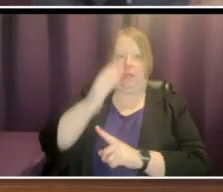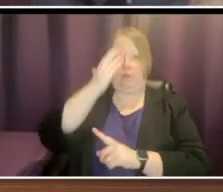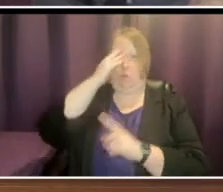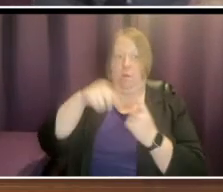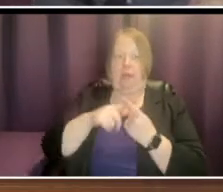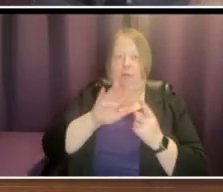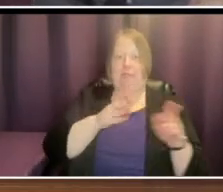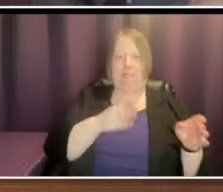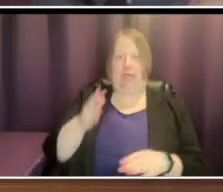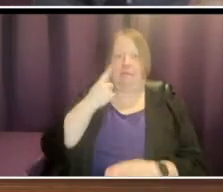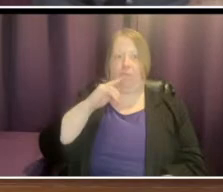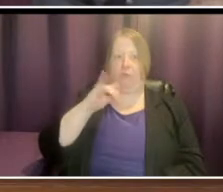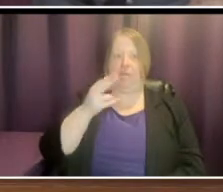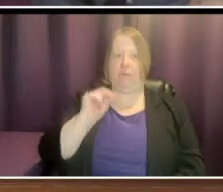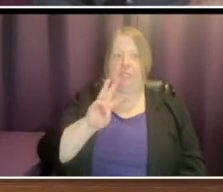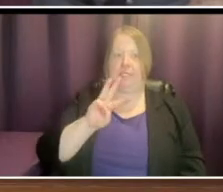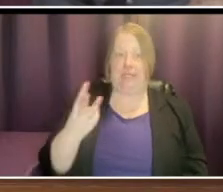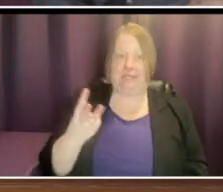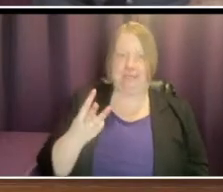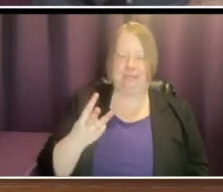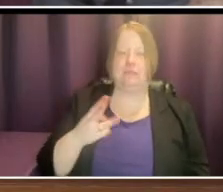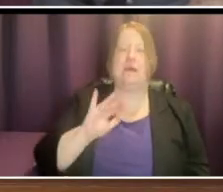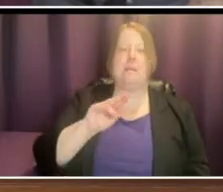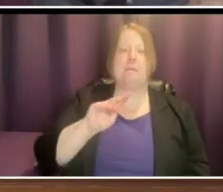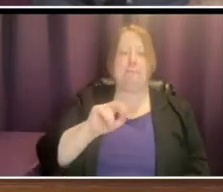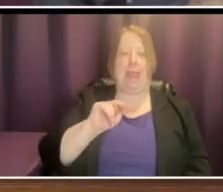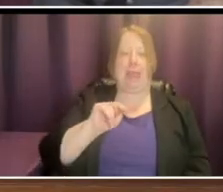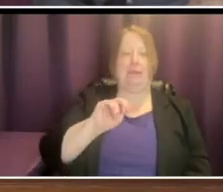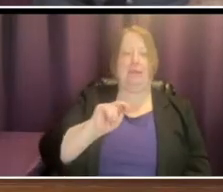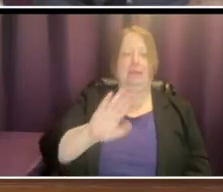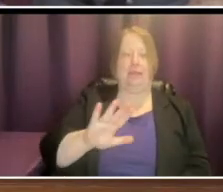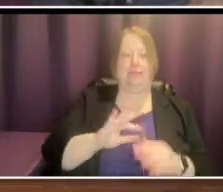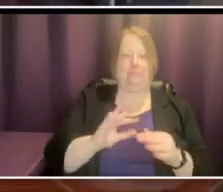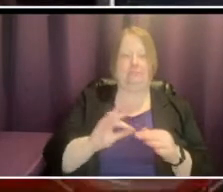6th. Here's what Bannon said on January 5th.